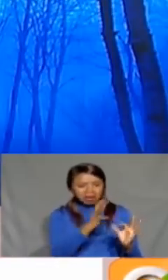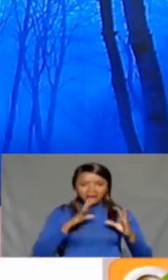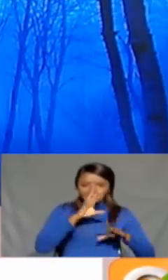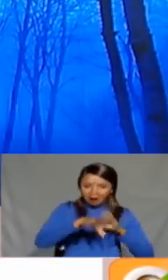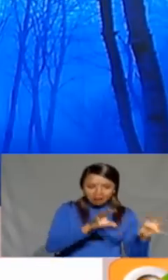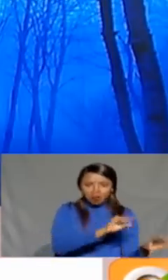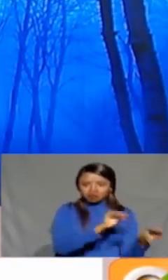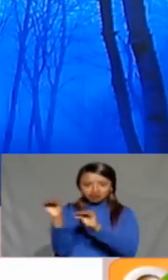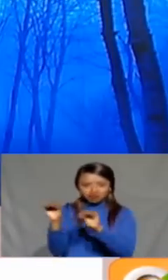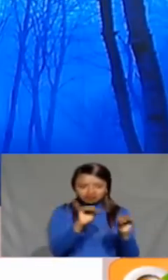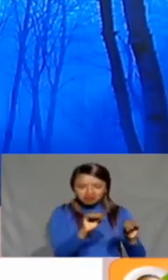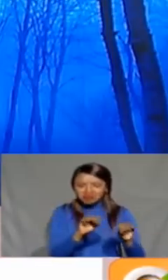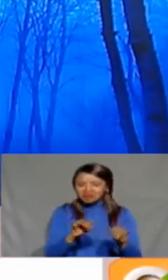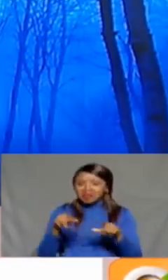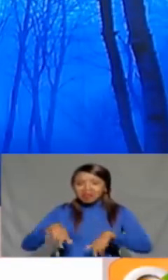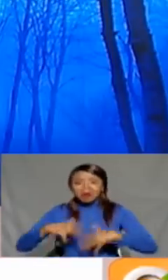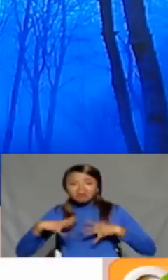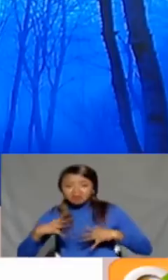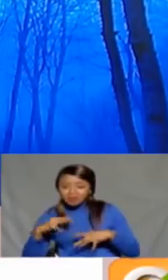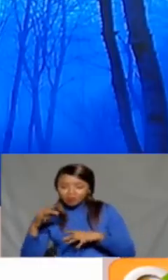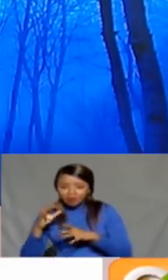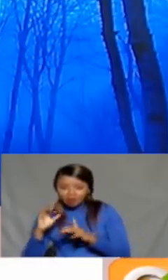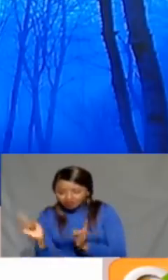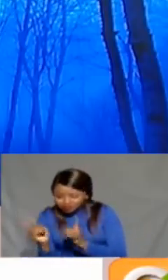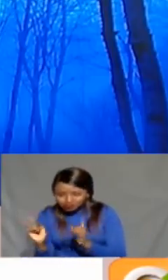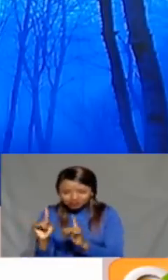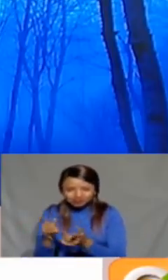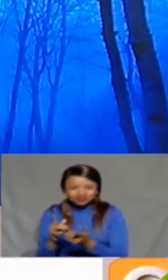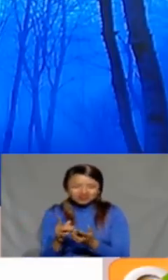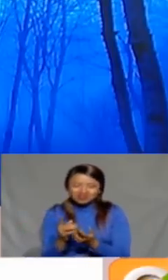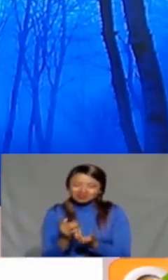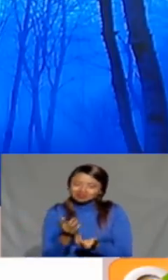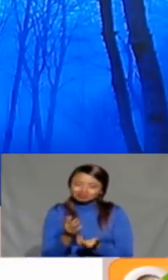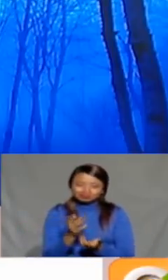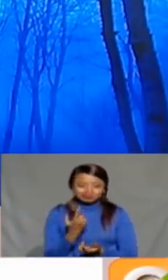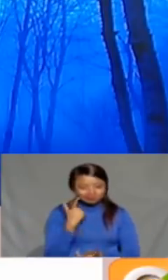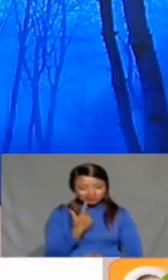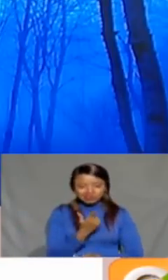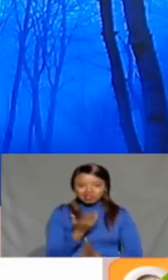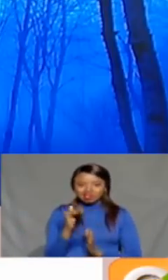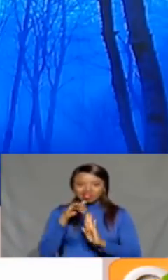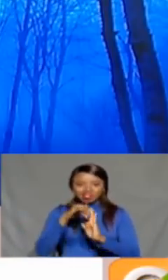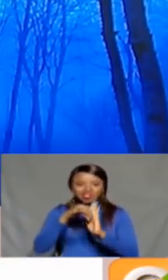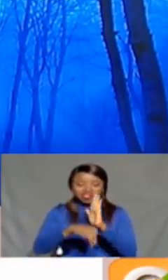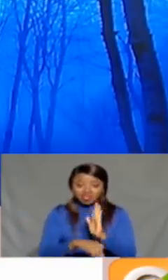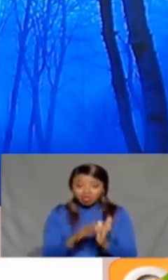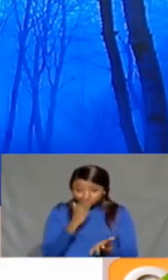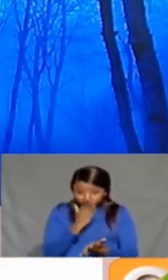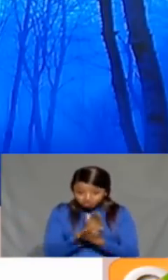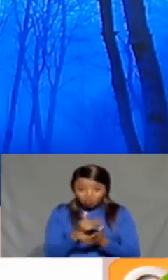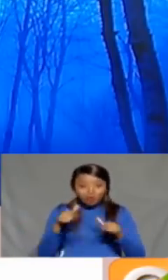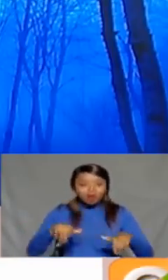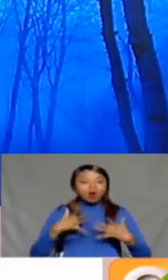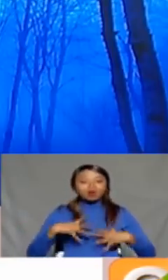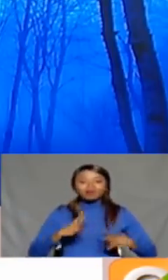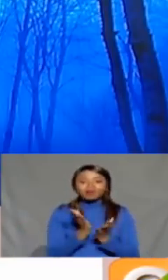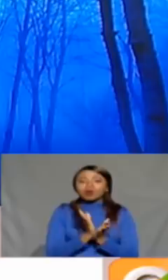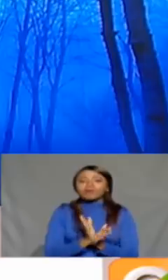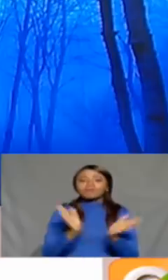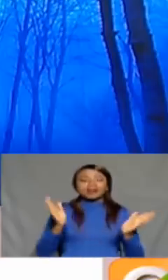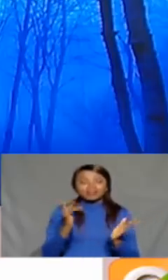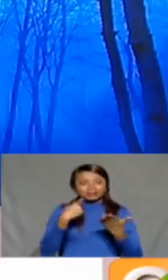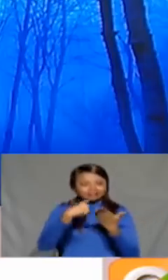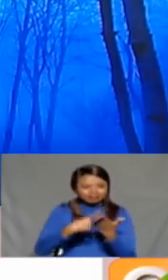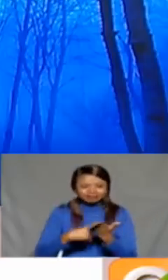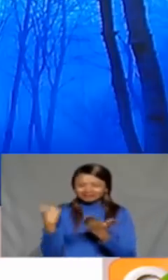migration of the wildebeest to pastoralism, just to name a few. It is a subject that has dominated public debate for over